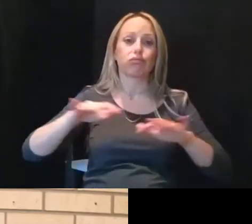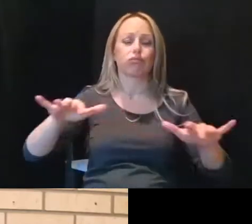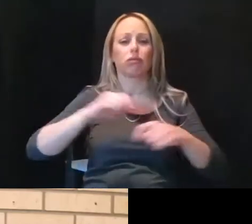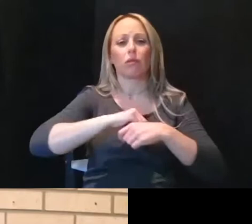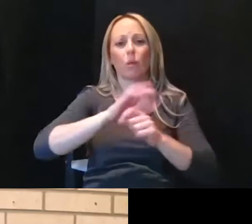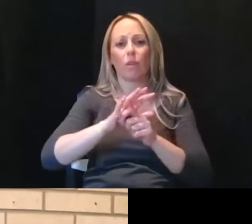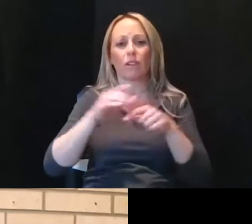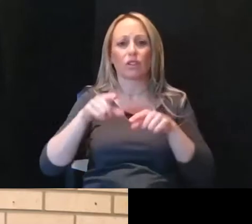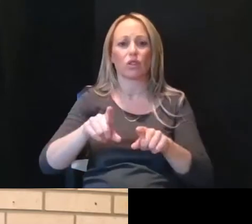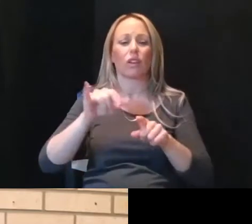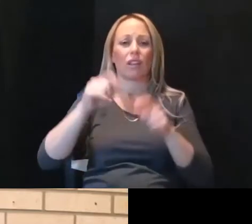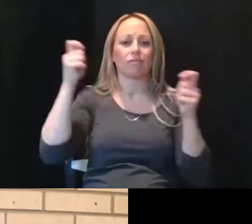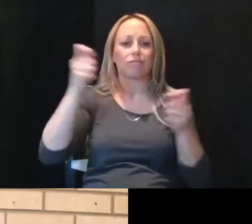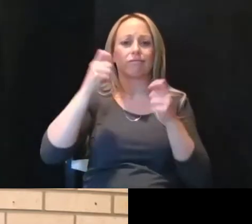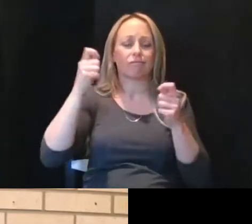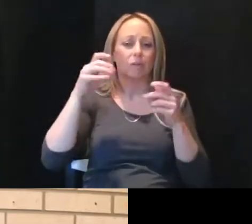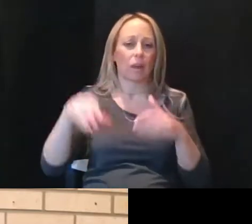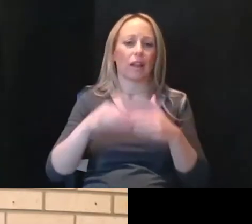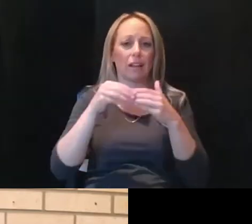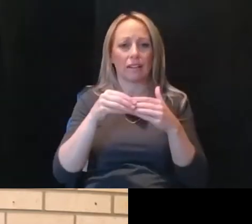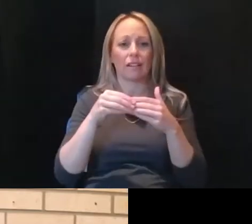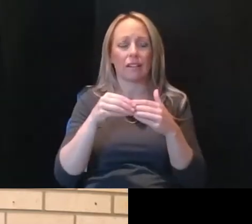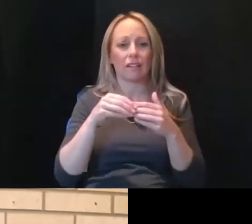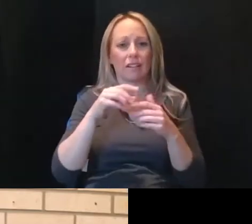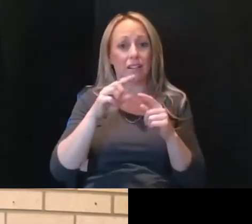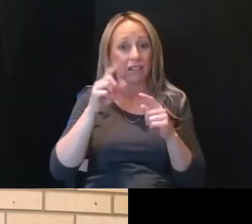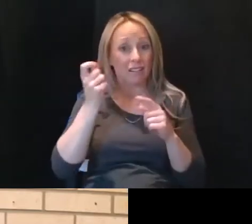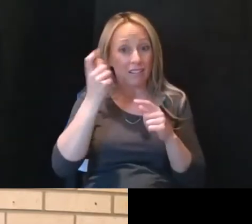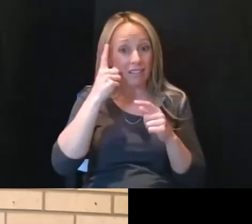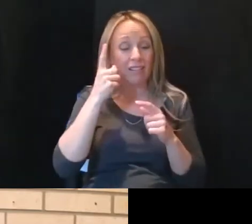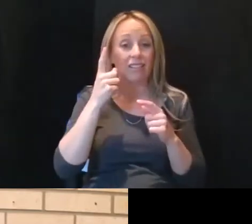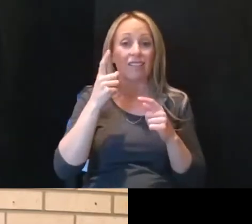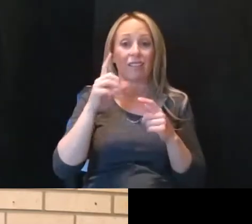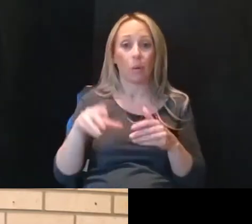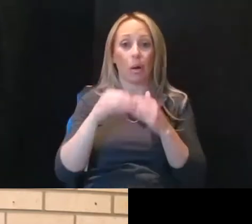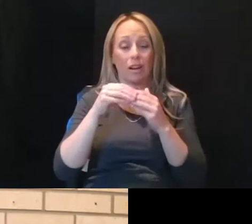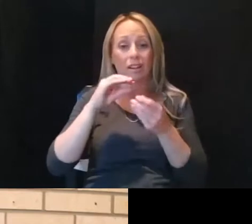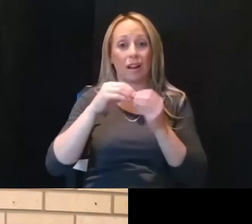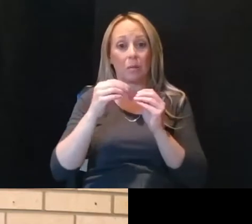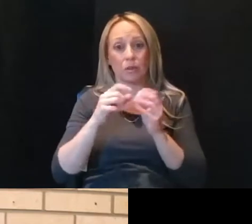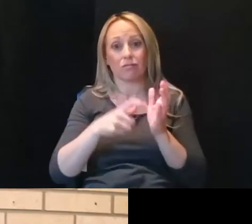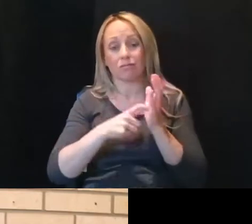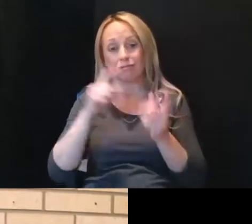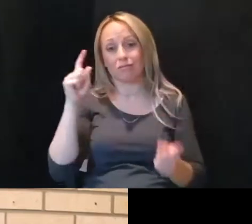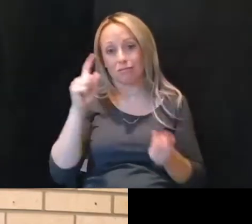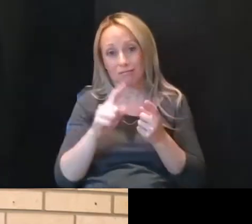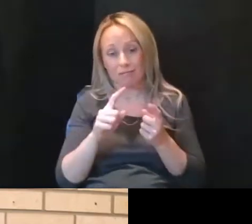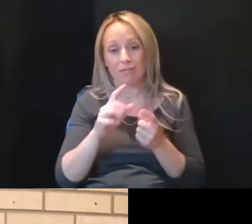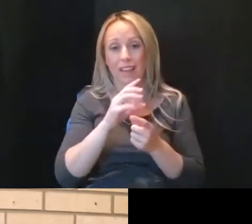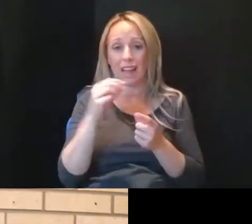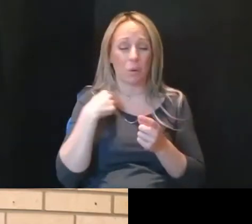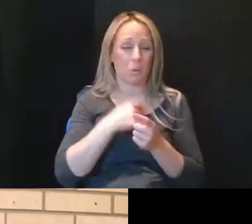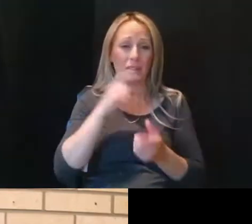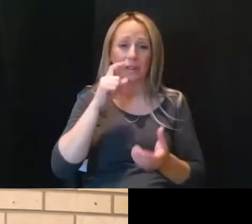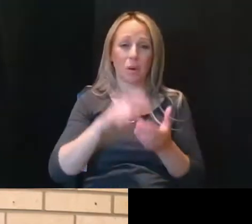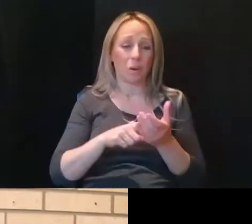made so many people become positive. We see many of these cases pop up in